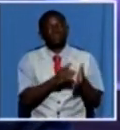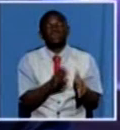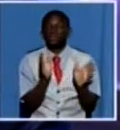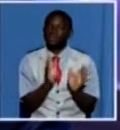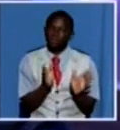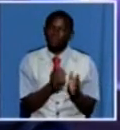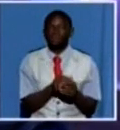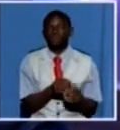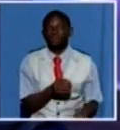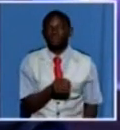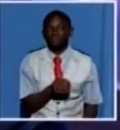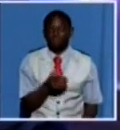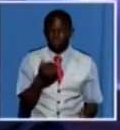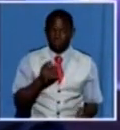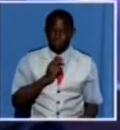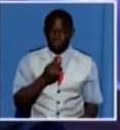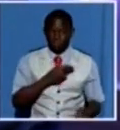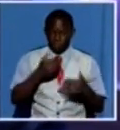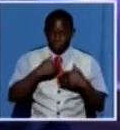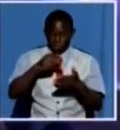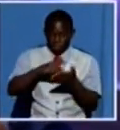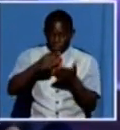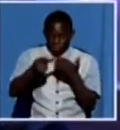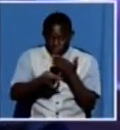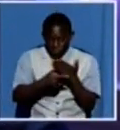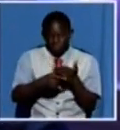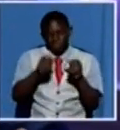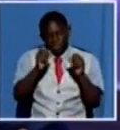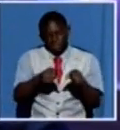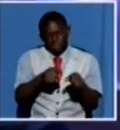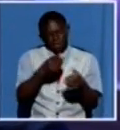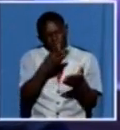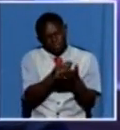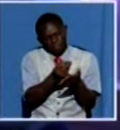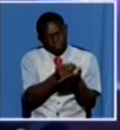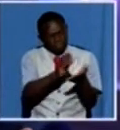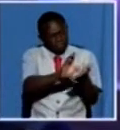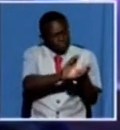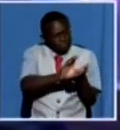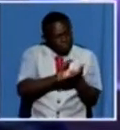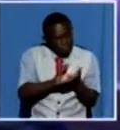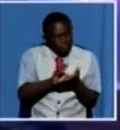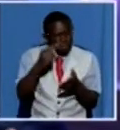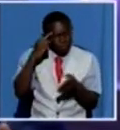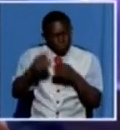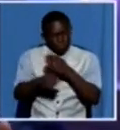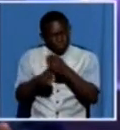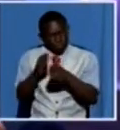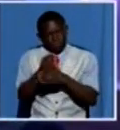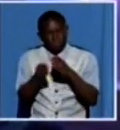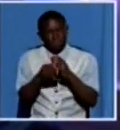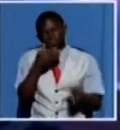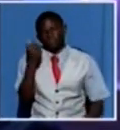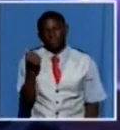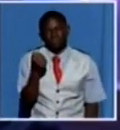can achieve these programs that I have set for myself. You can't go to the neighbor with the empty hands and said, I want to build a house. You have not